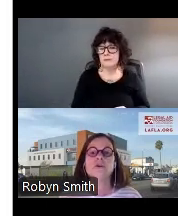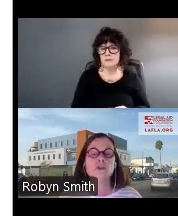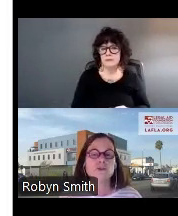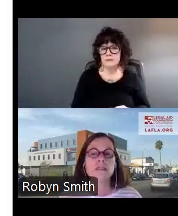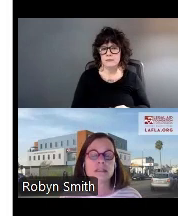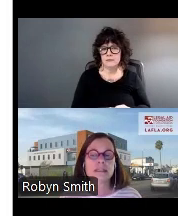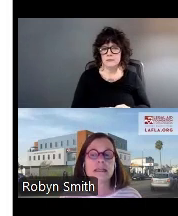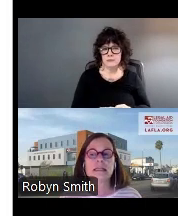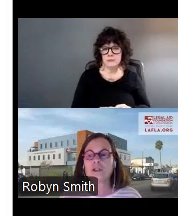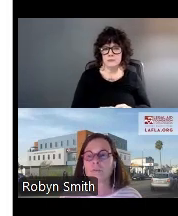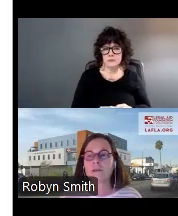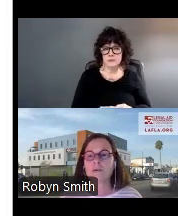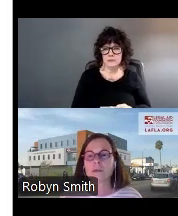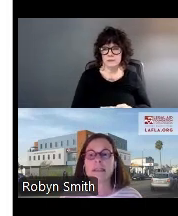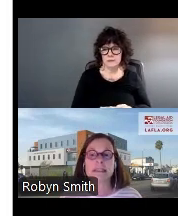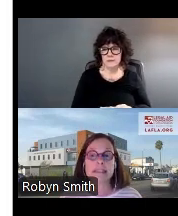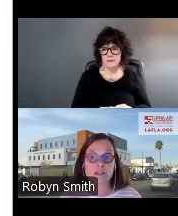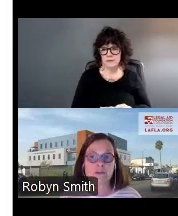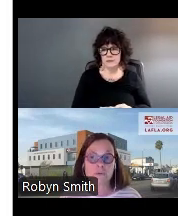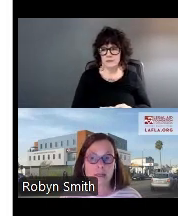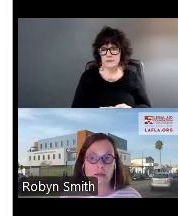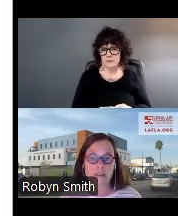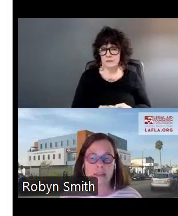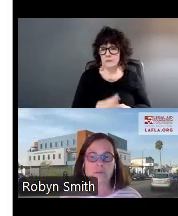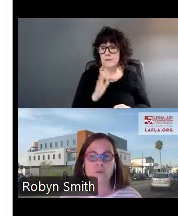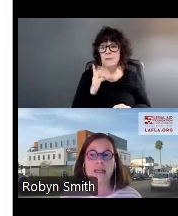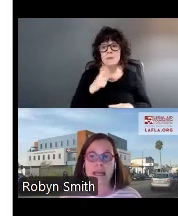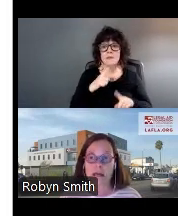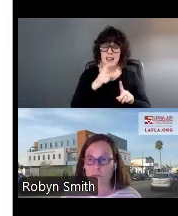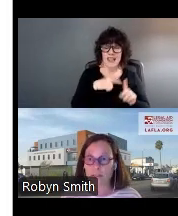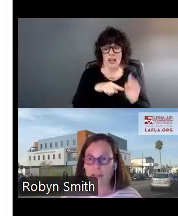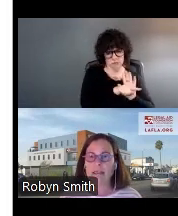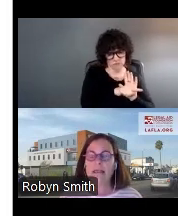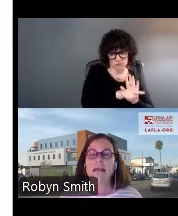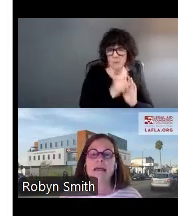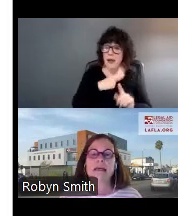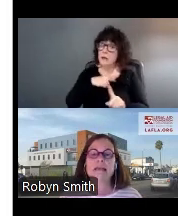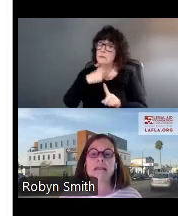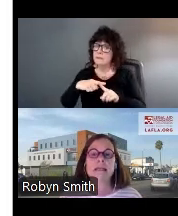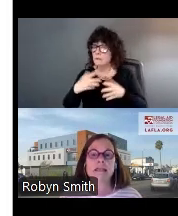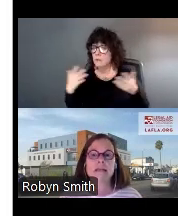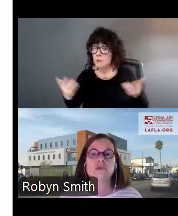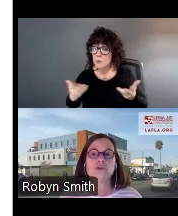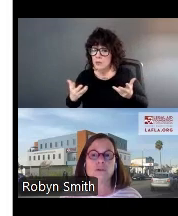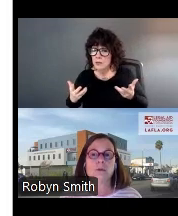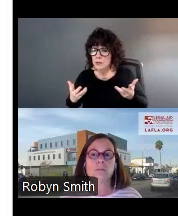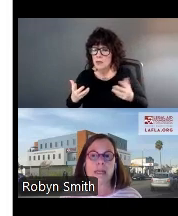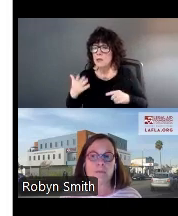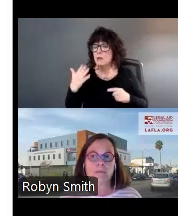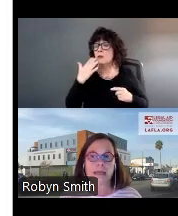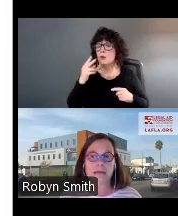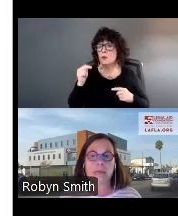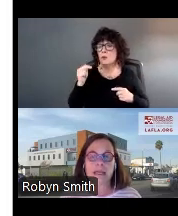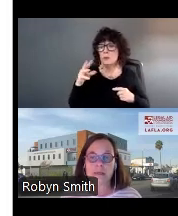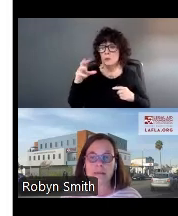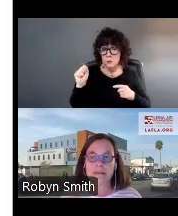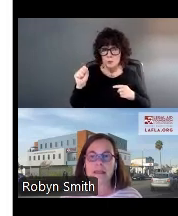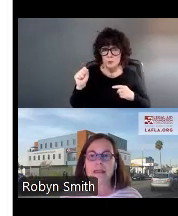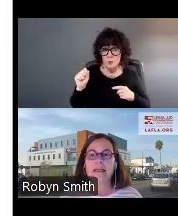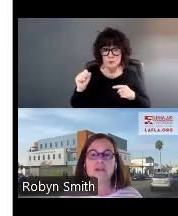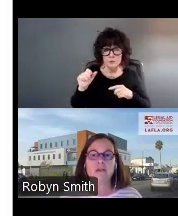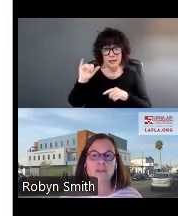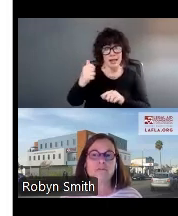The good news is that each month you're in a disaster forbearance will count as an income-driven repayment plan